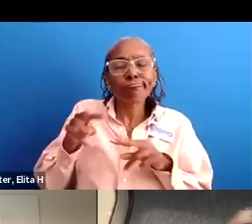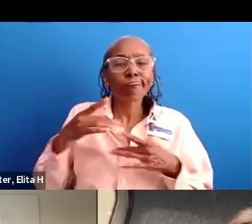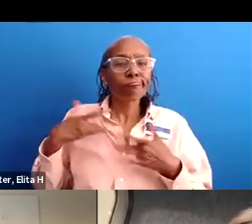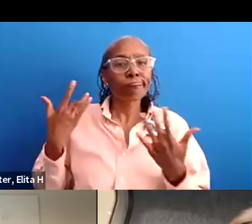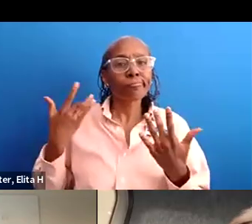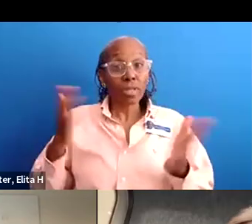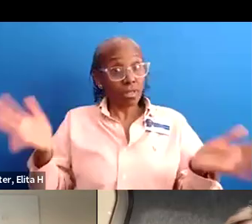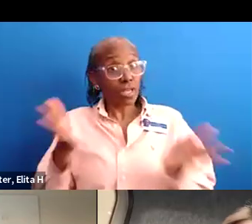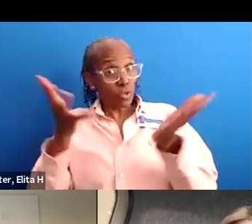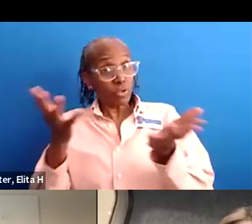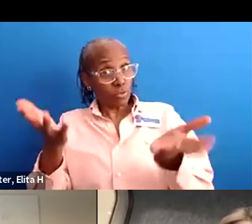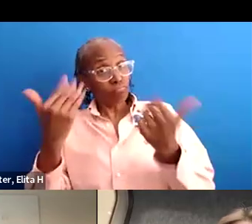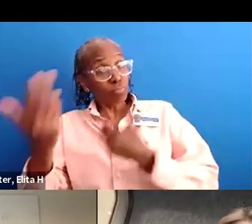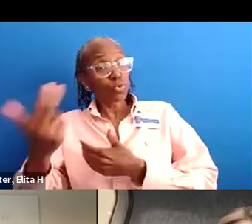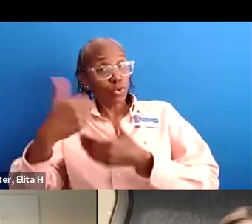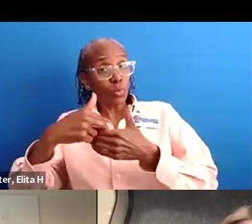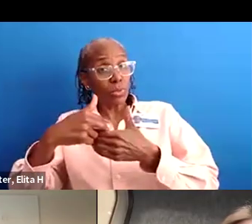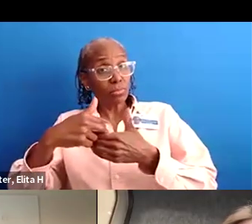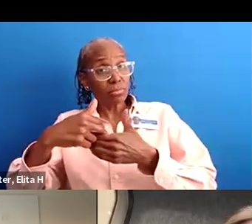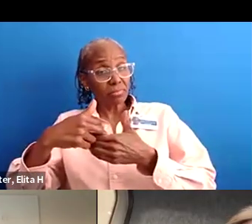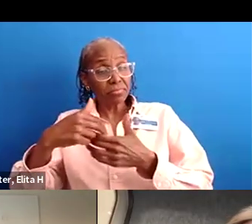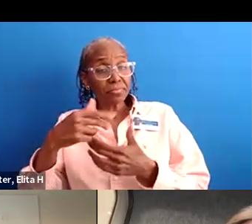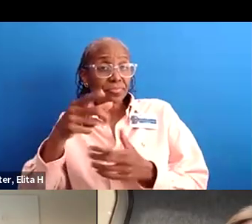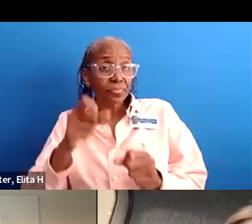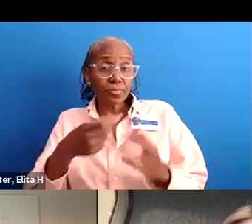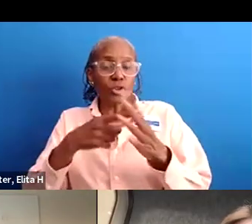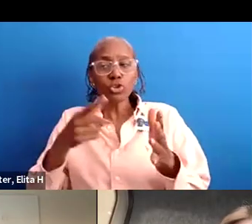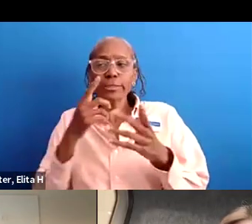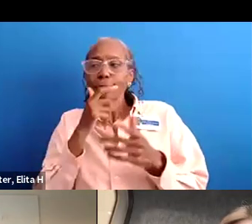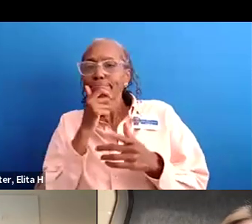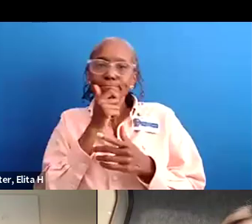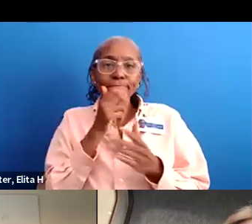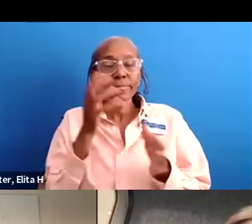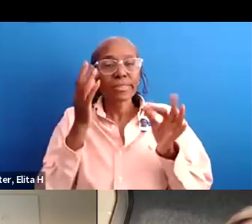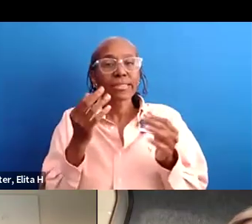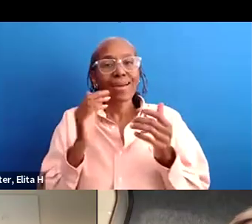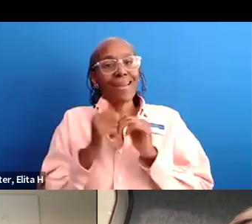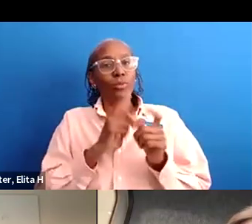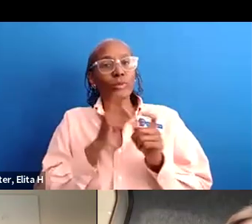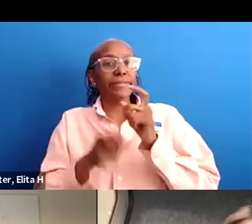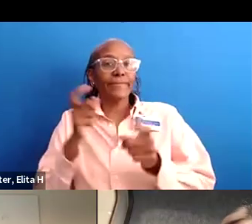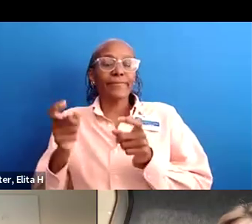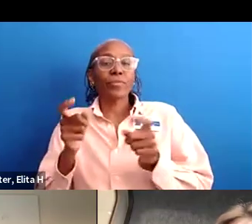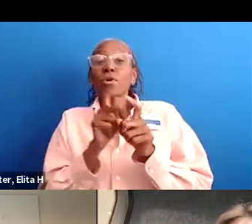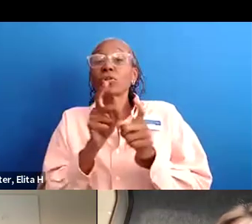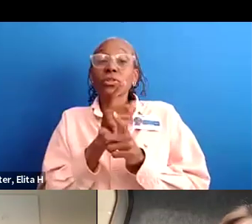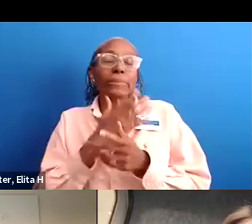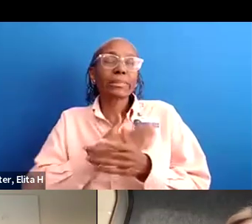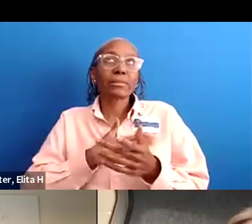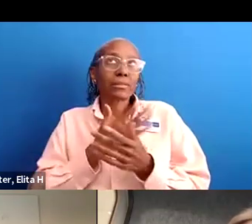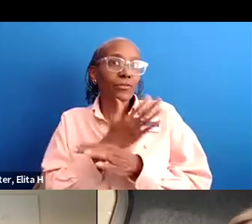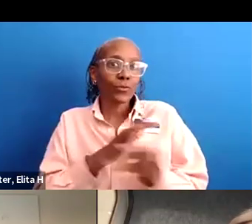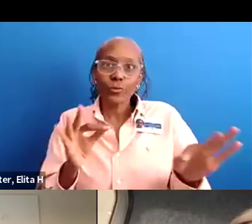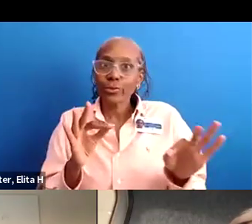still, I encourage you to join, and then you can start to decide how you would like to contribute. And then also, please feel free